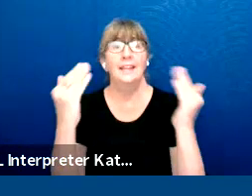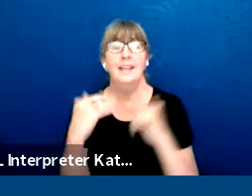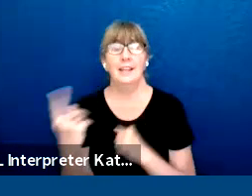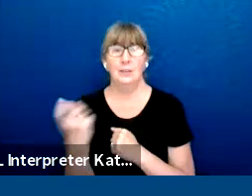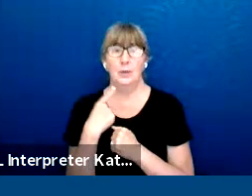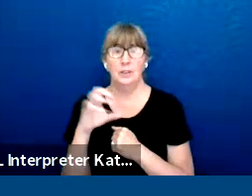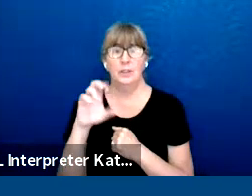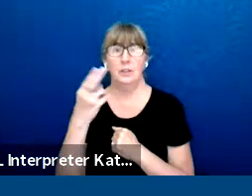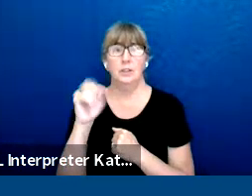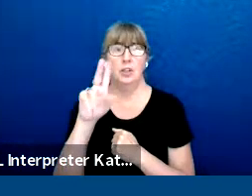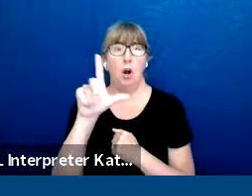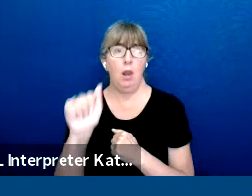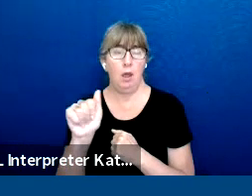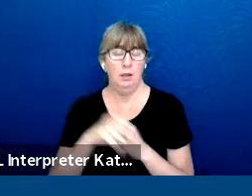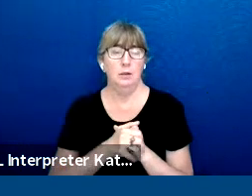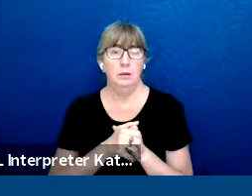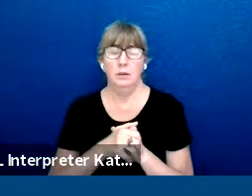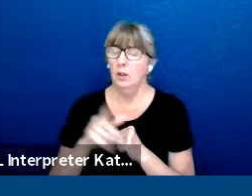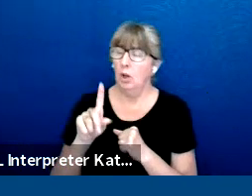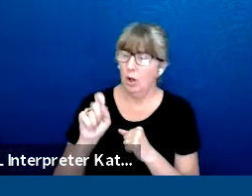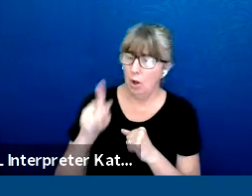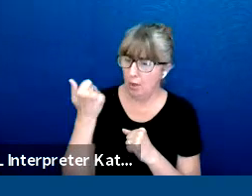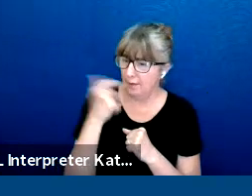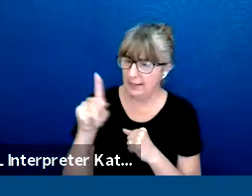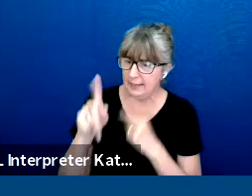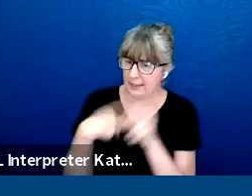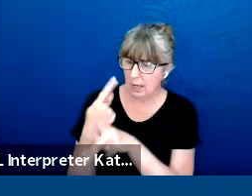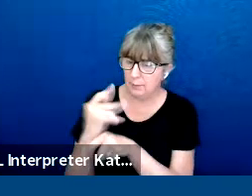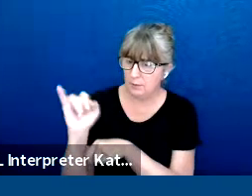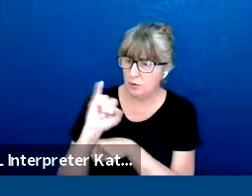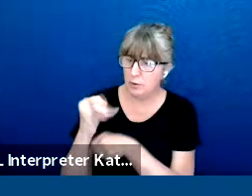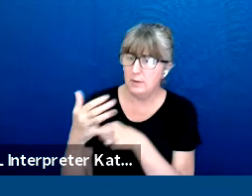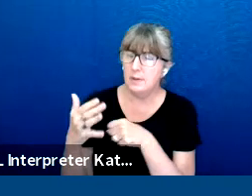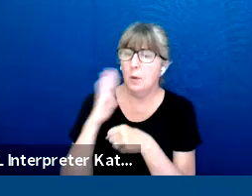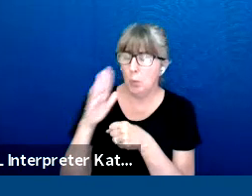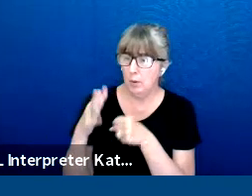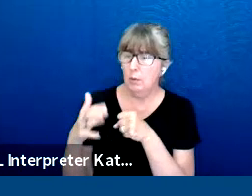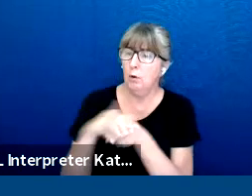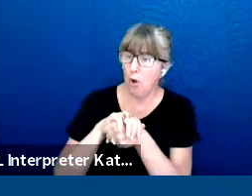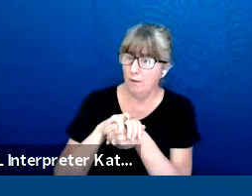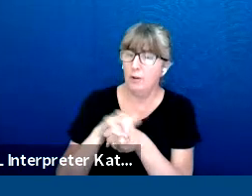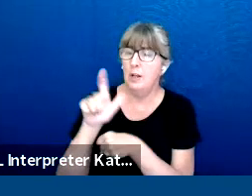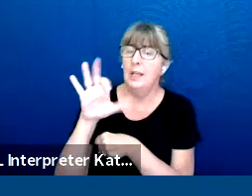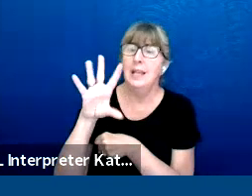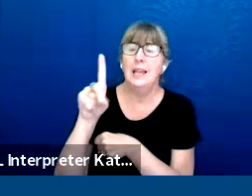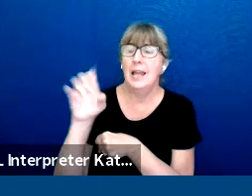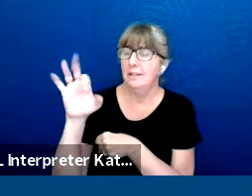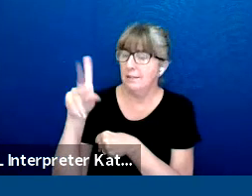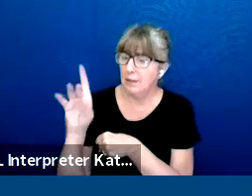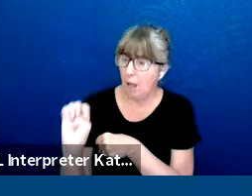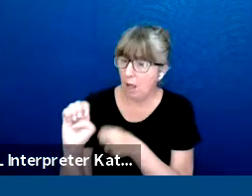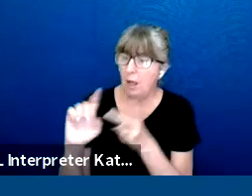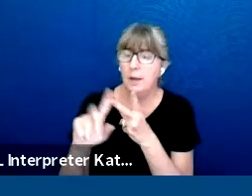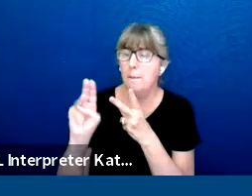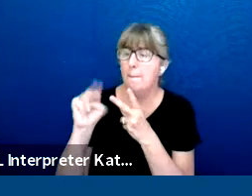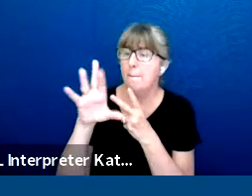from Charla. Are there any types of insurance that will cover landslides or mudslides since the NFIP will not cover this type of